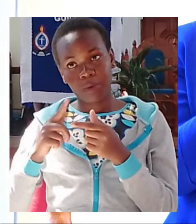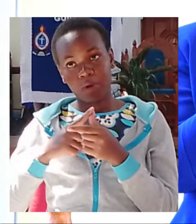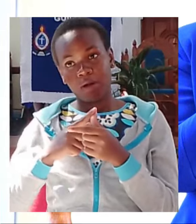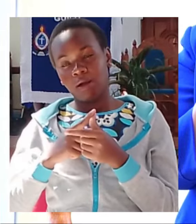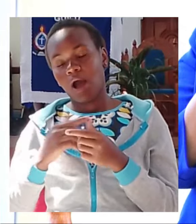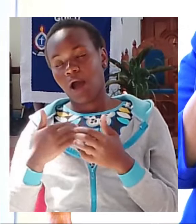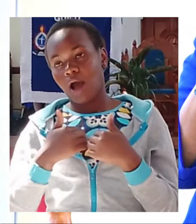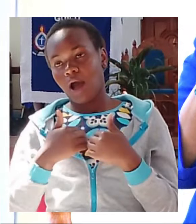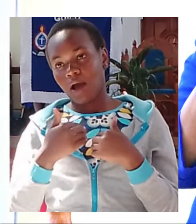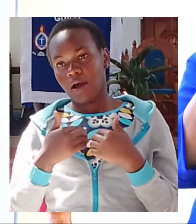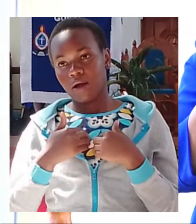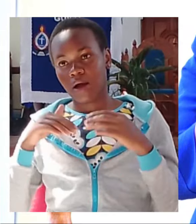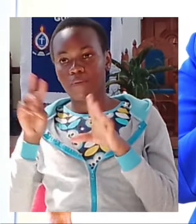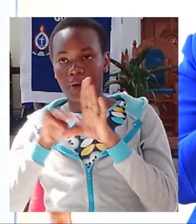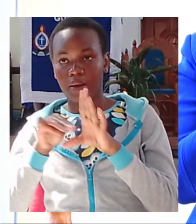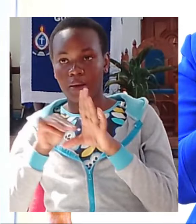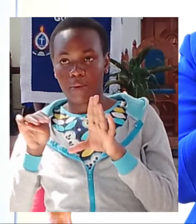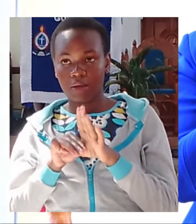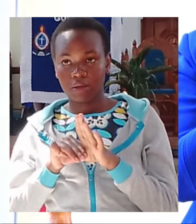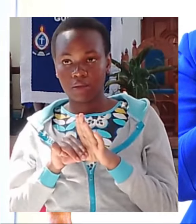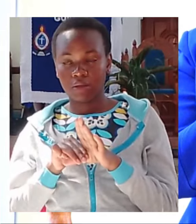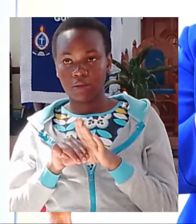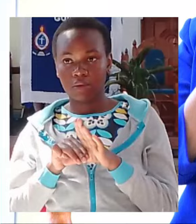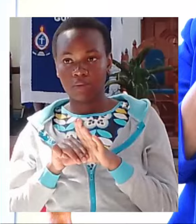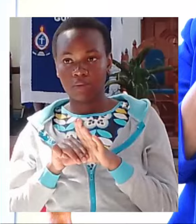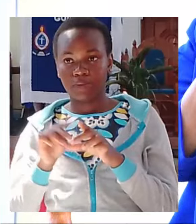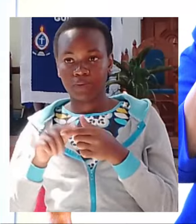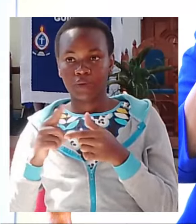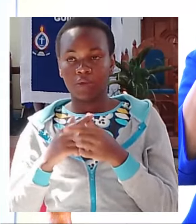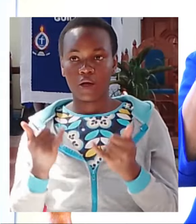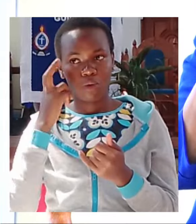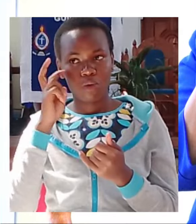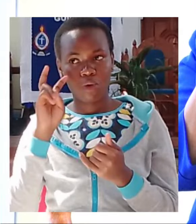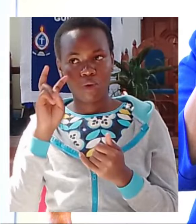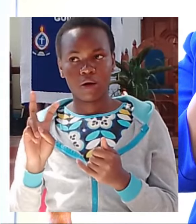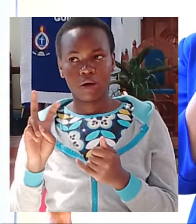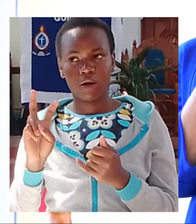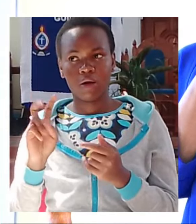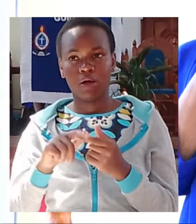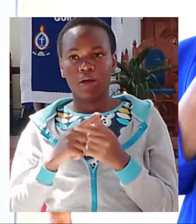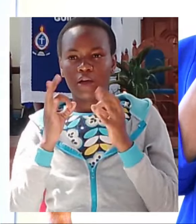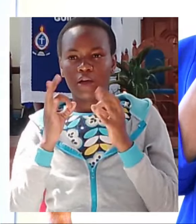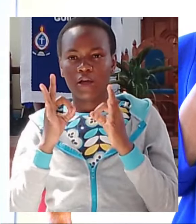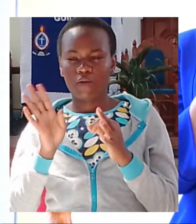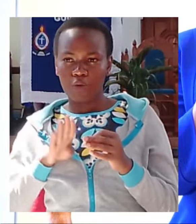values that we have as the members? Pengine wanatuangalia wanasema akoro giro